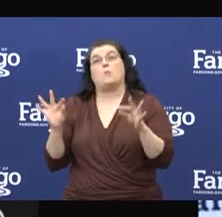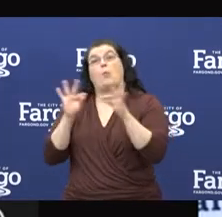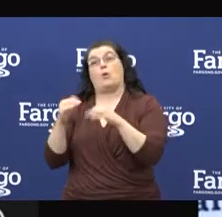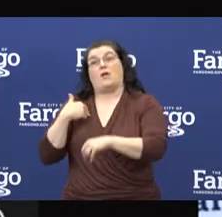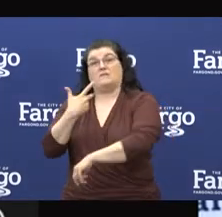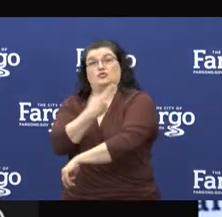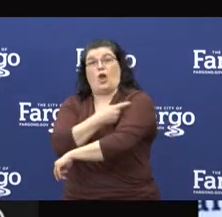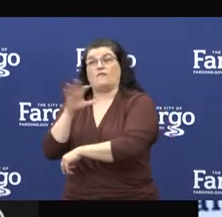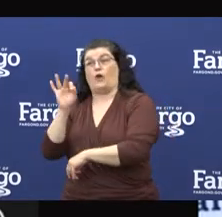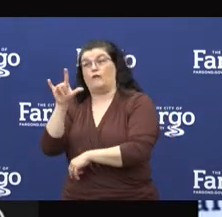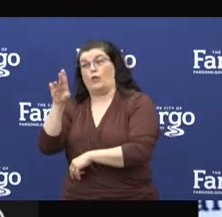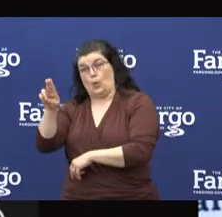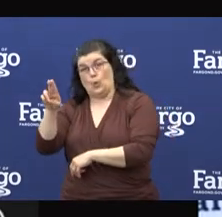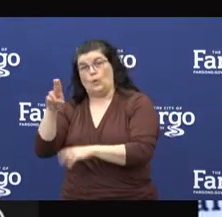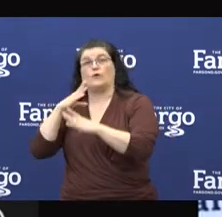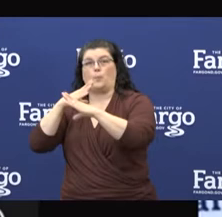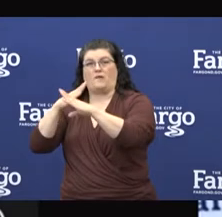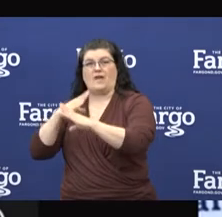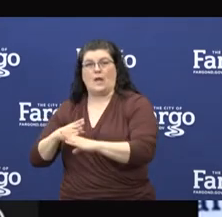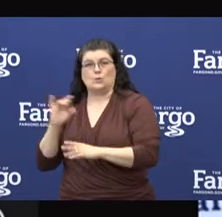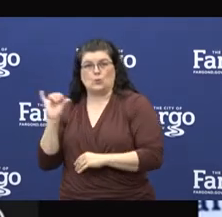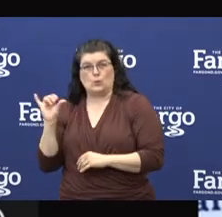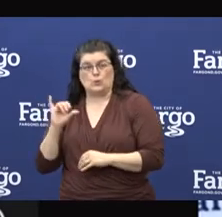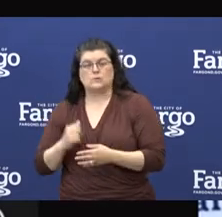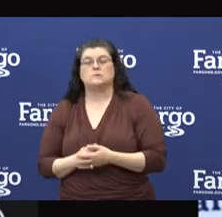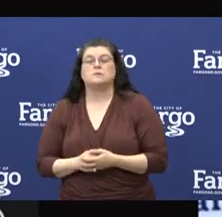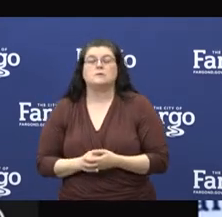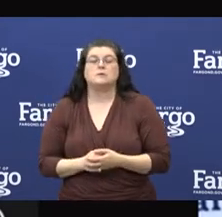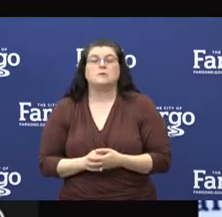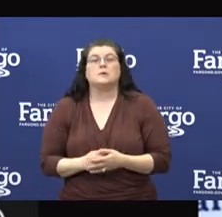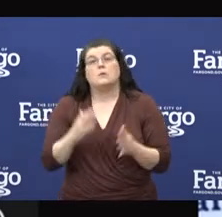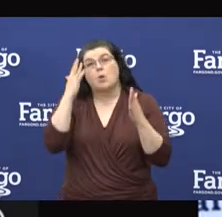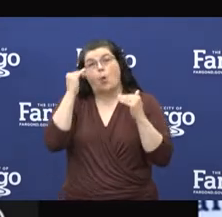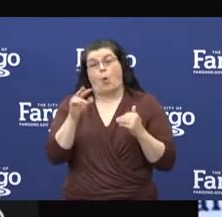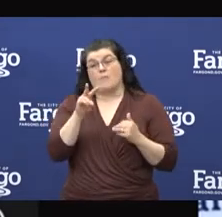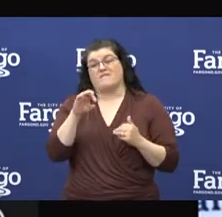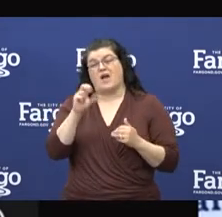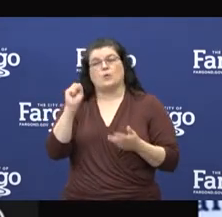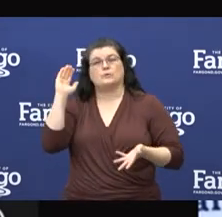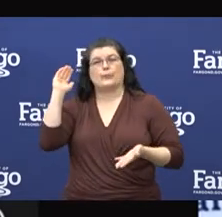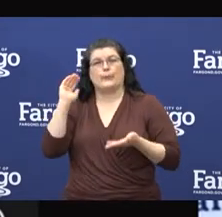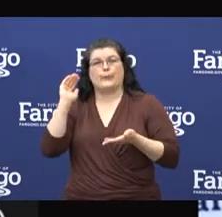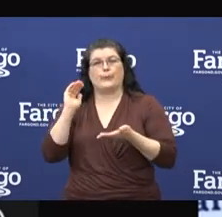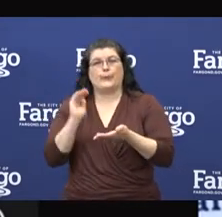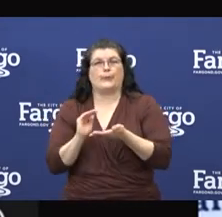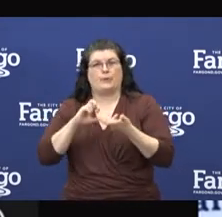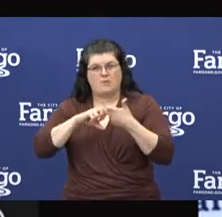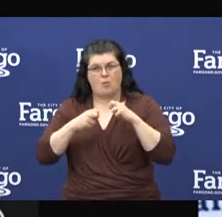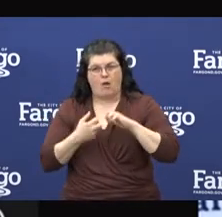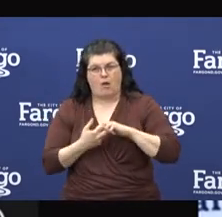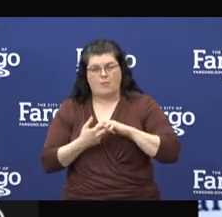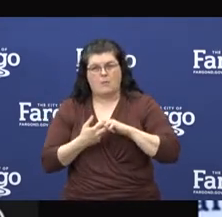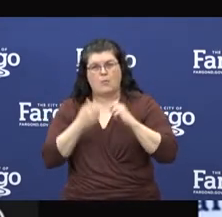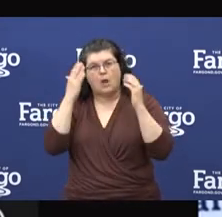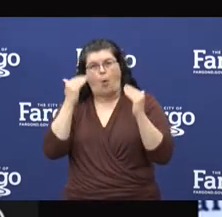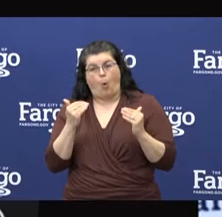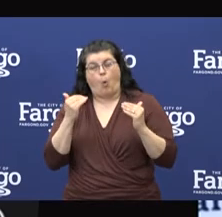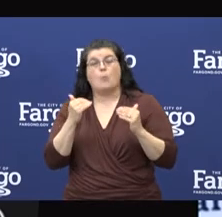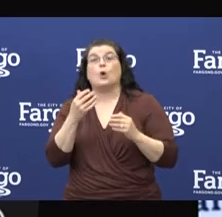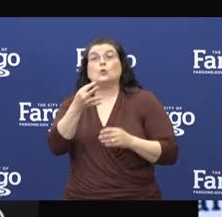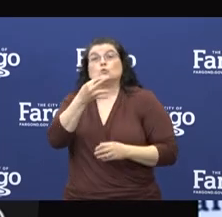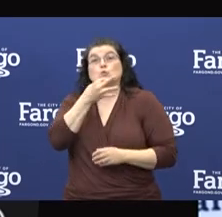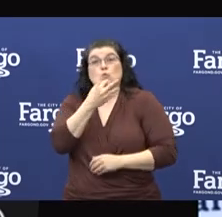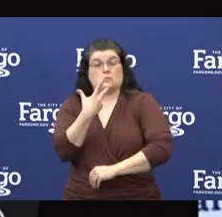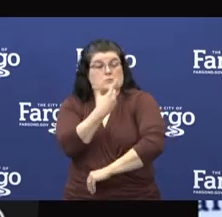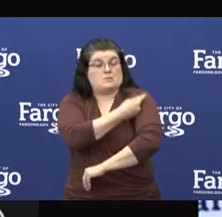tool. We all hope this virus becomes less of an issue. We all hope a vaccine is developed soon